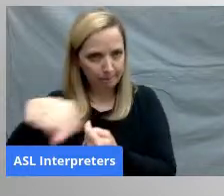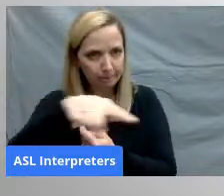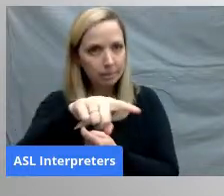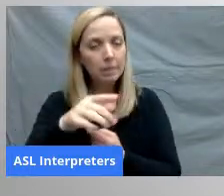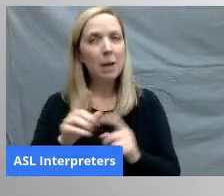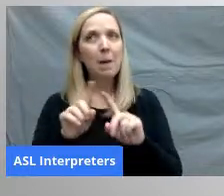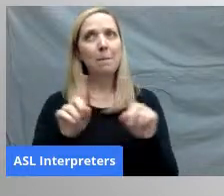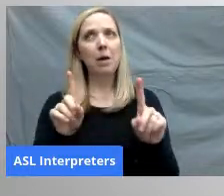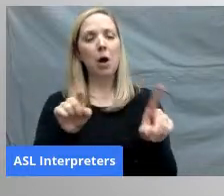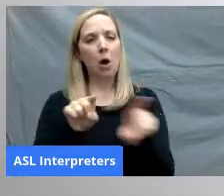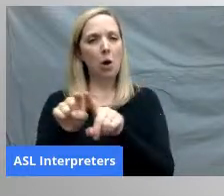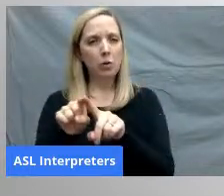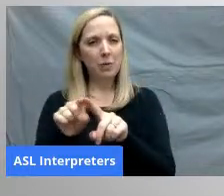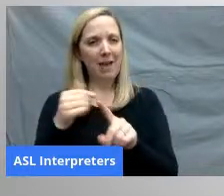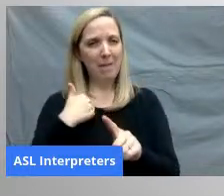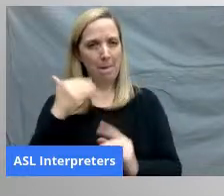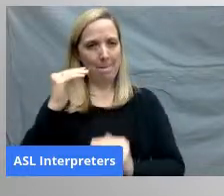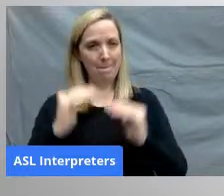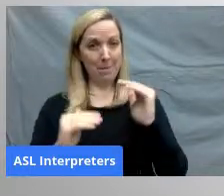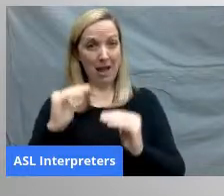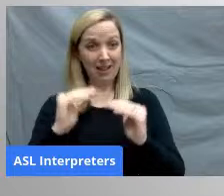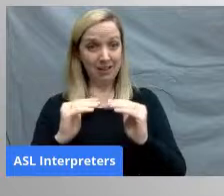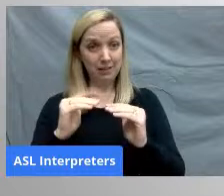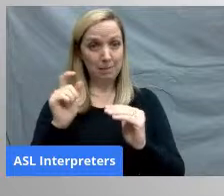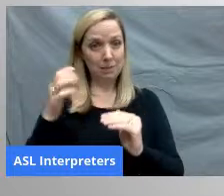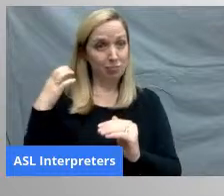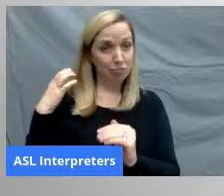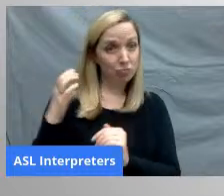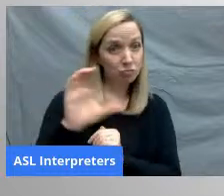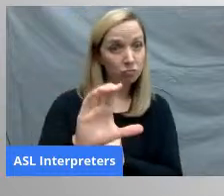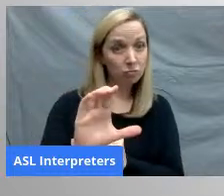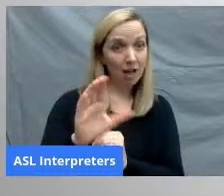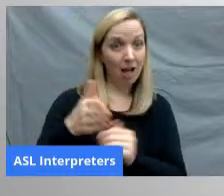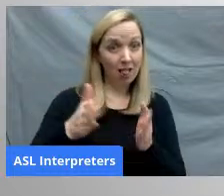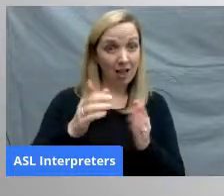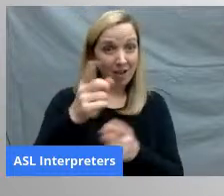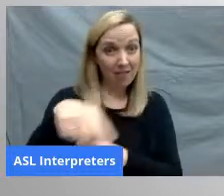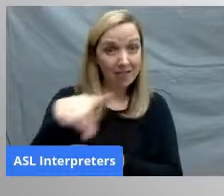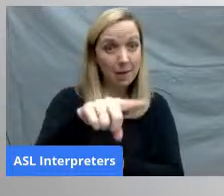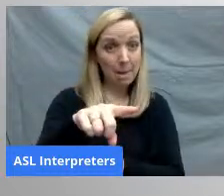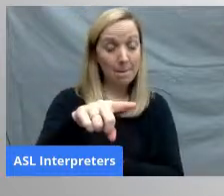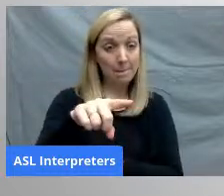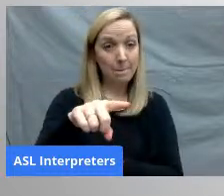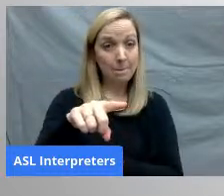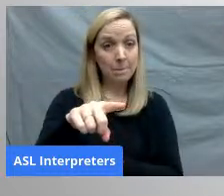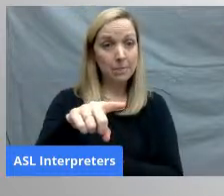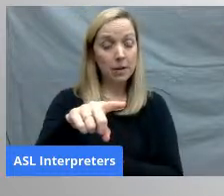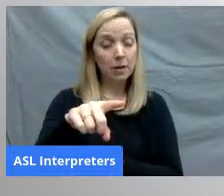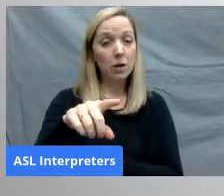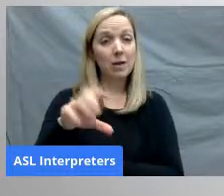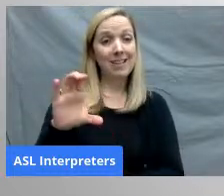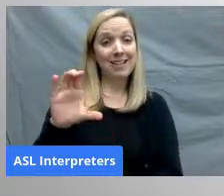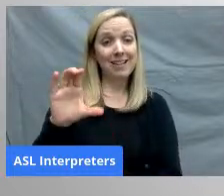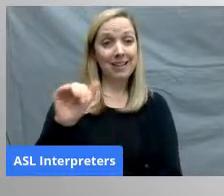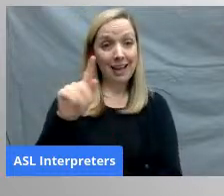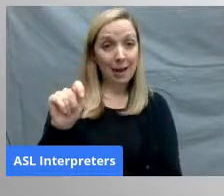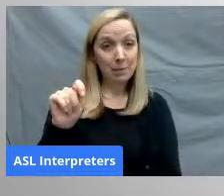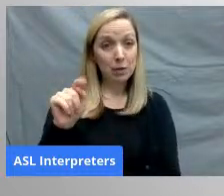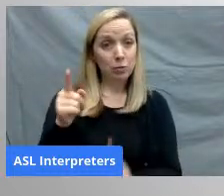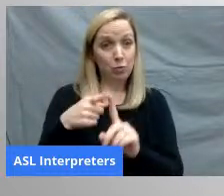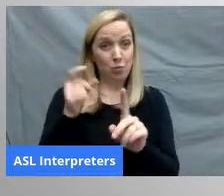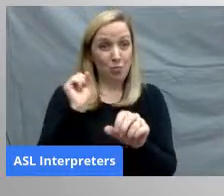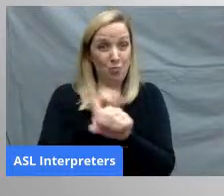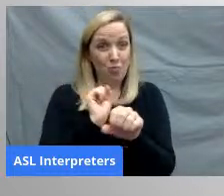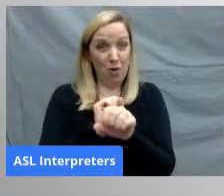is Dr. Thomas's work, and it's the cabinet's work. And so while I may not agree with